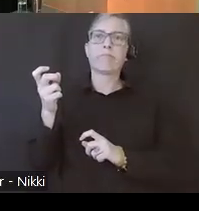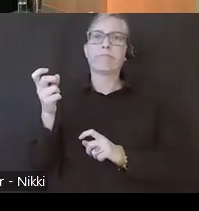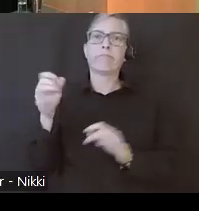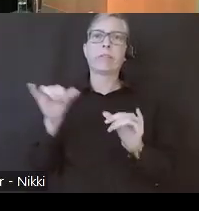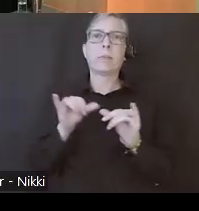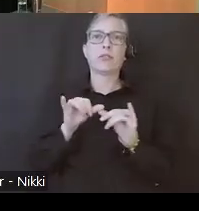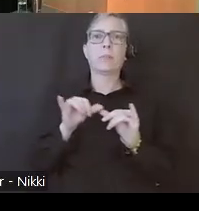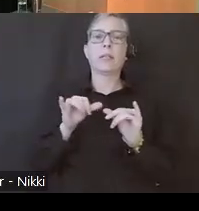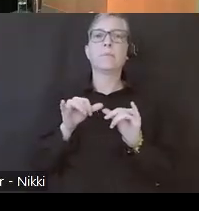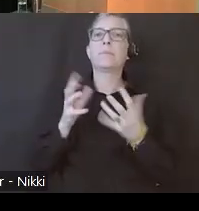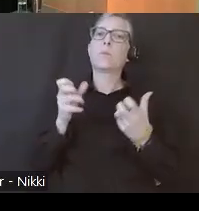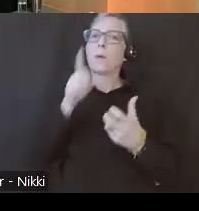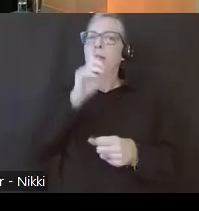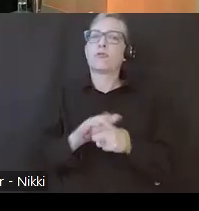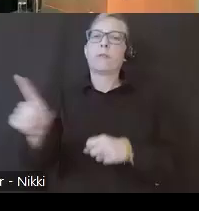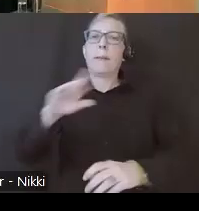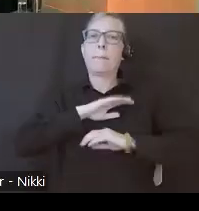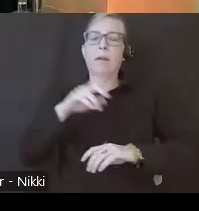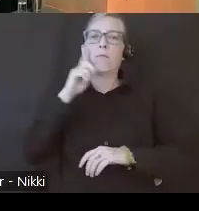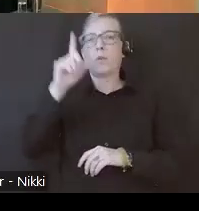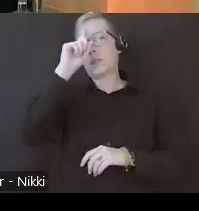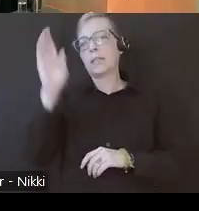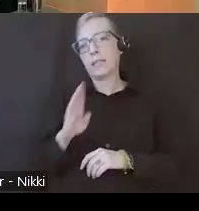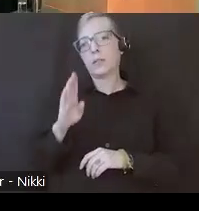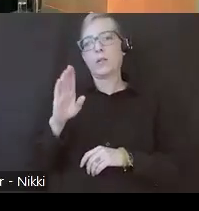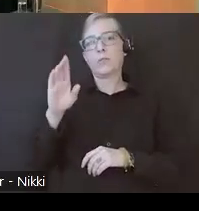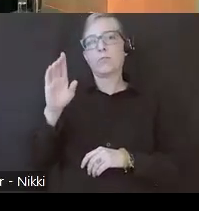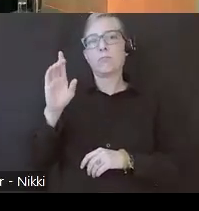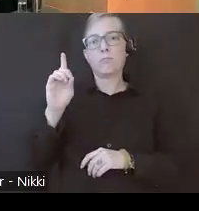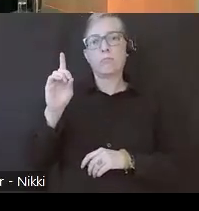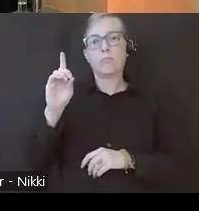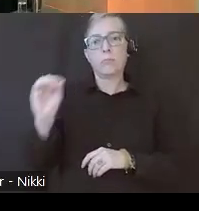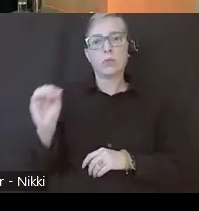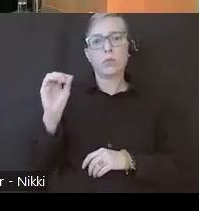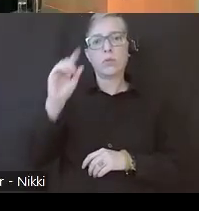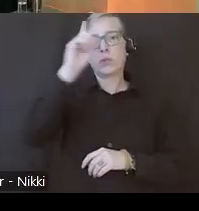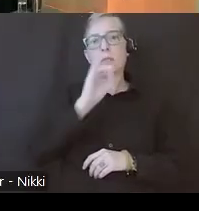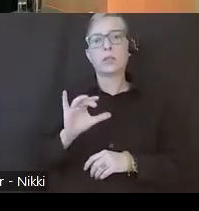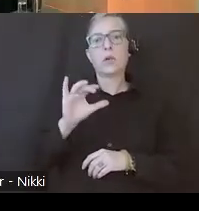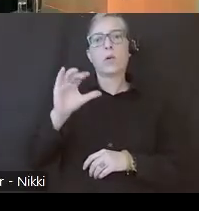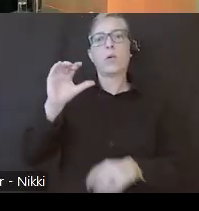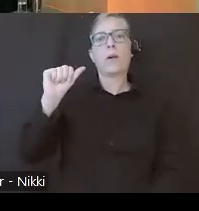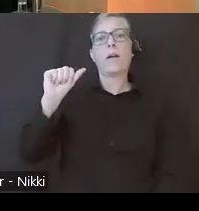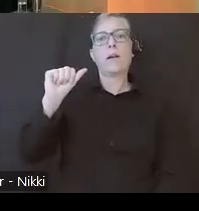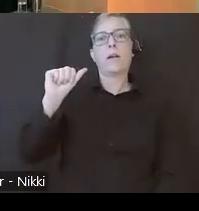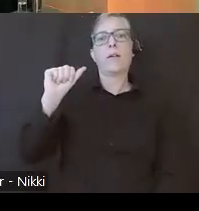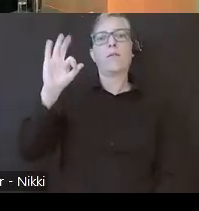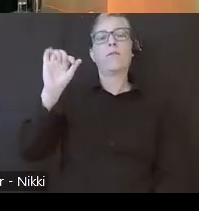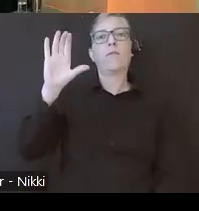schizoaffective disorder, or for our control subjects that they don't have a history of mood or psychotic disorders.